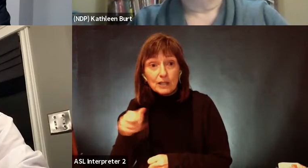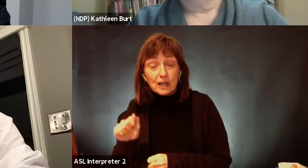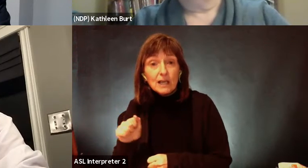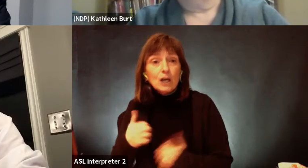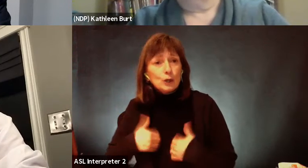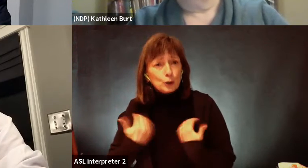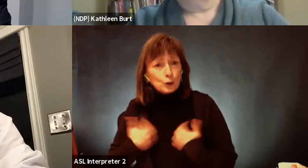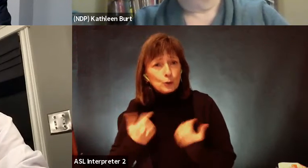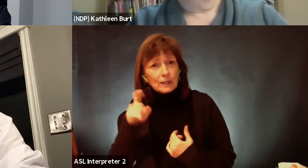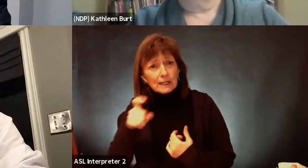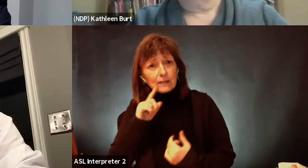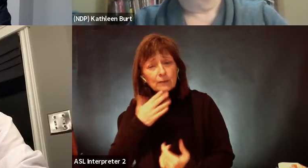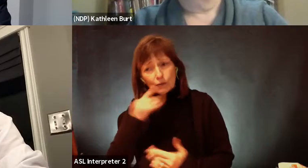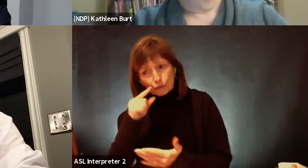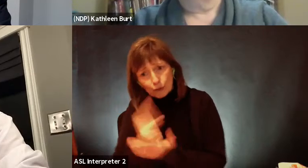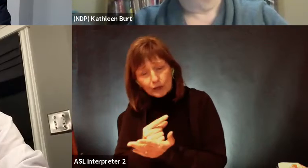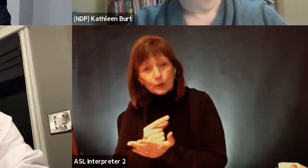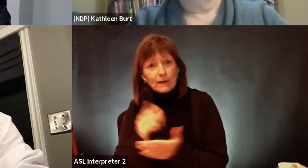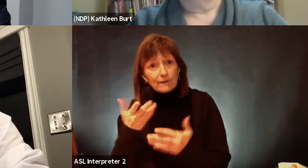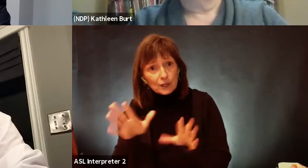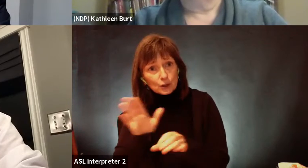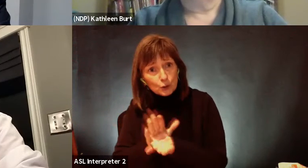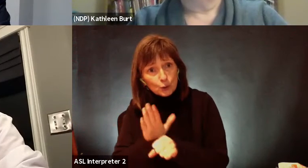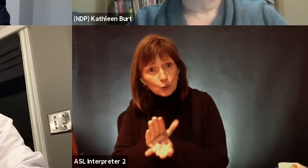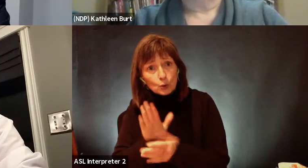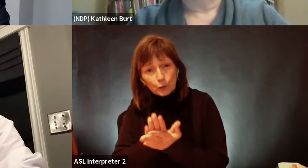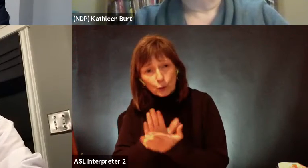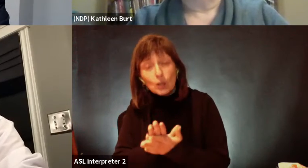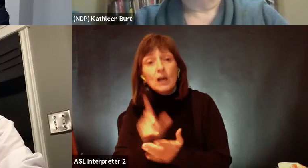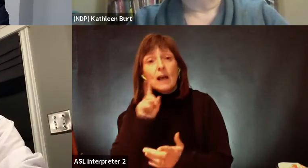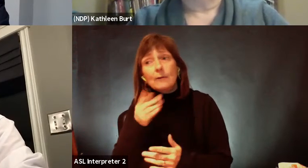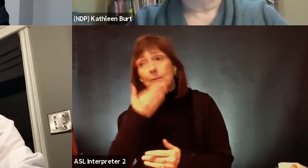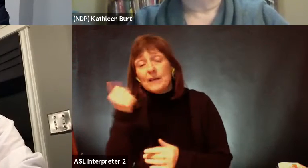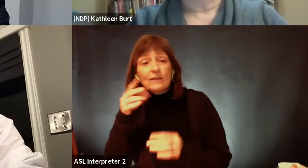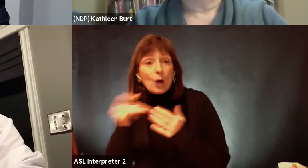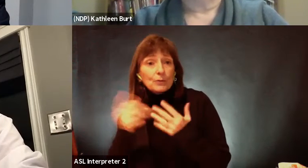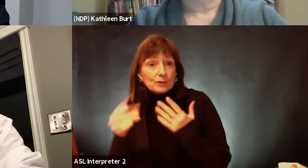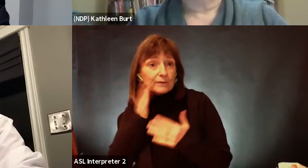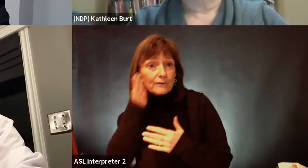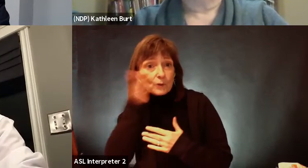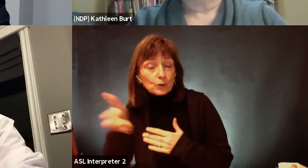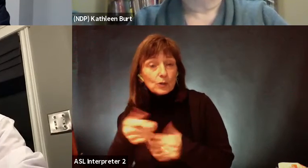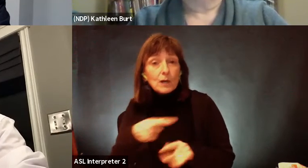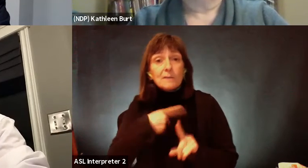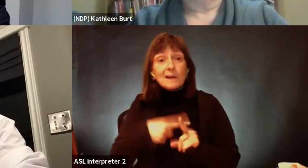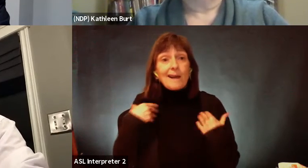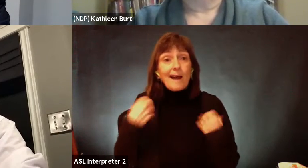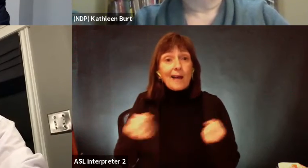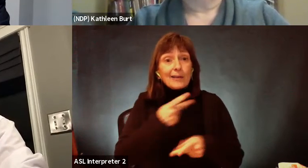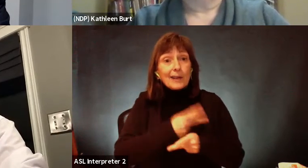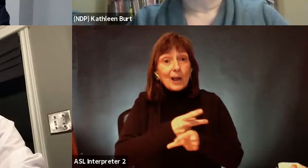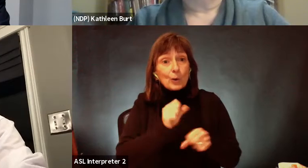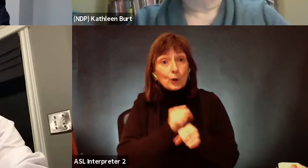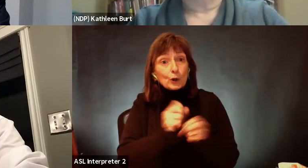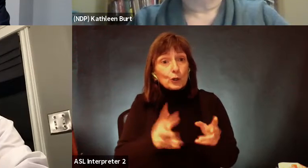Newfoundland and Labrador when they graduate. I want to make sure that our healthcare workers have the support they need as we move through the most challenging healthcare crisis